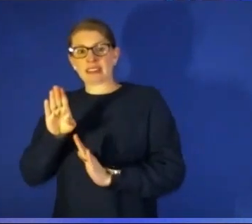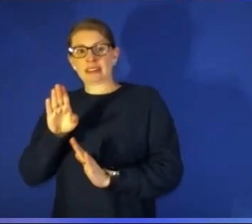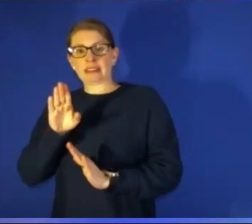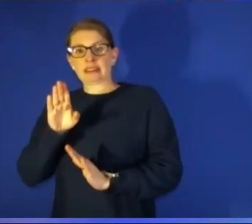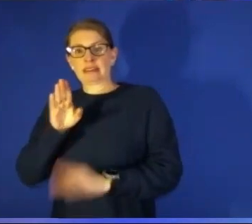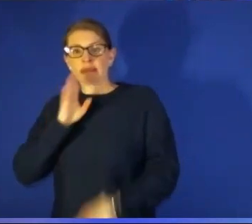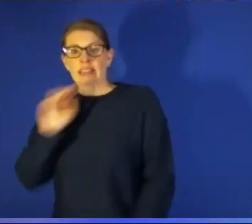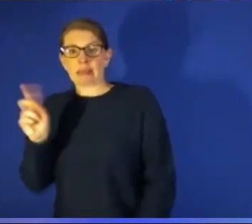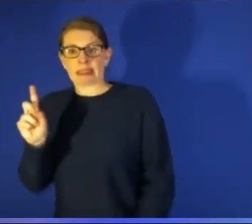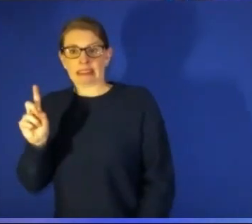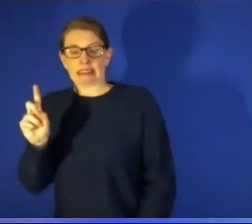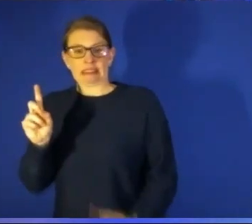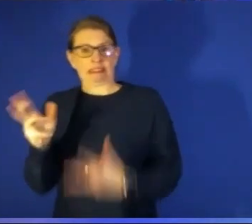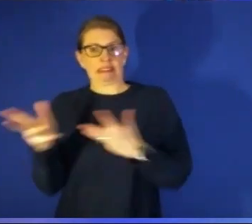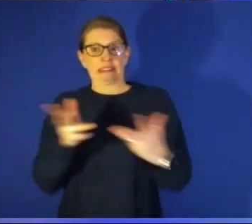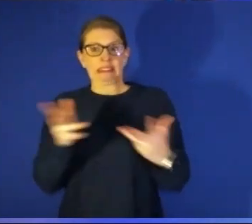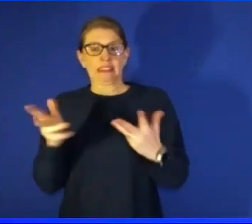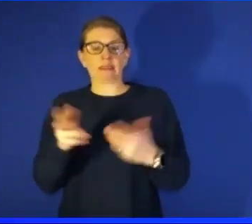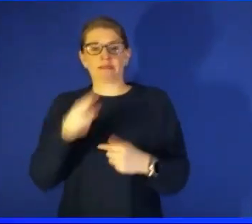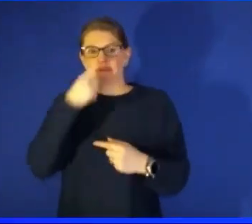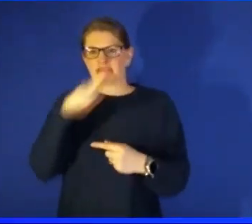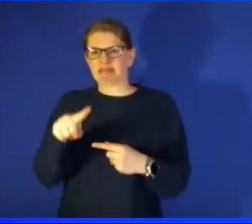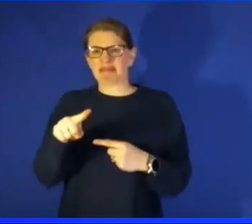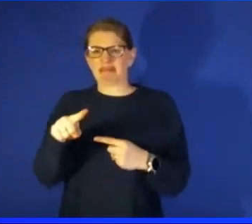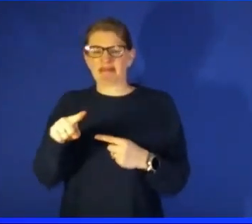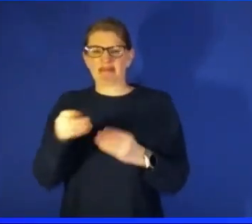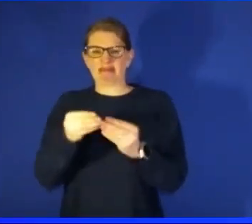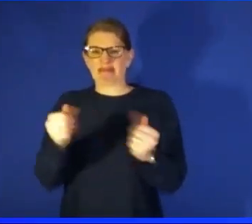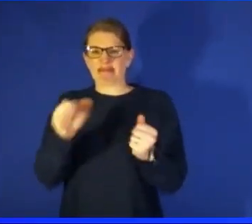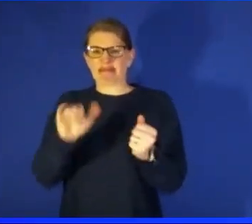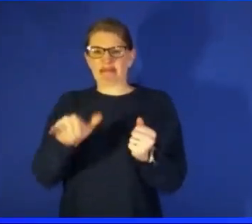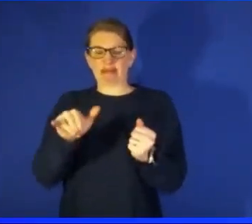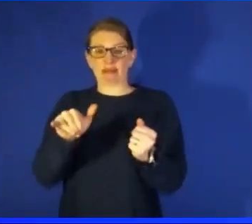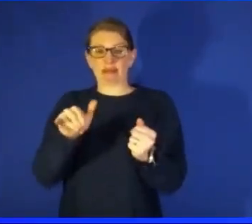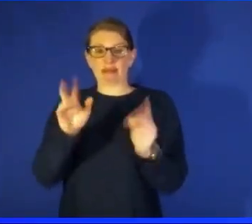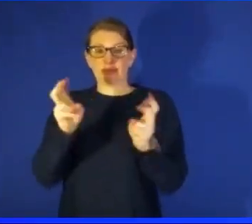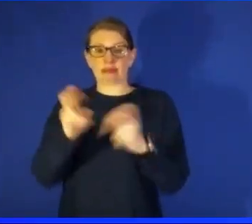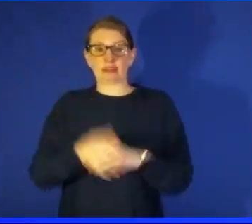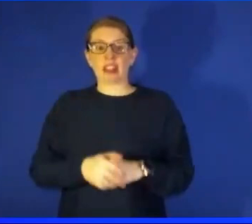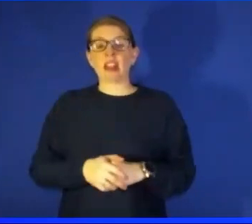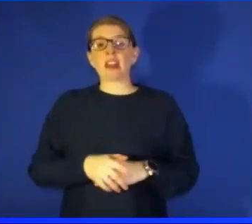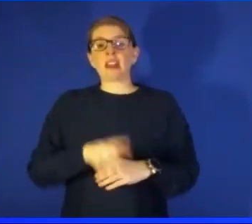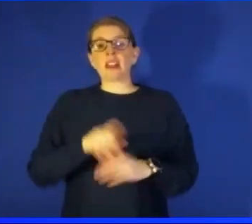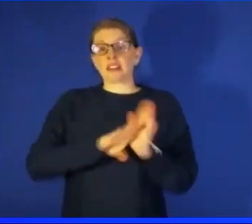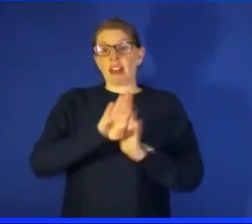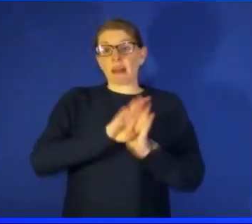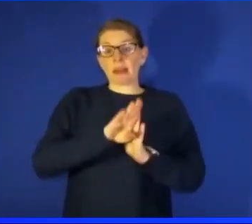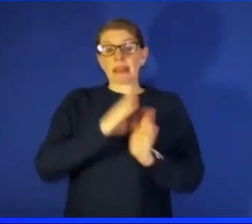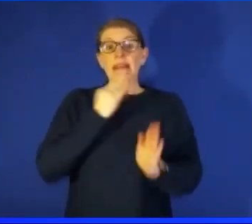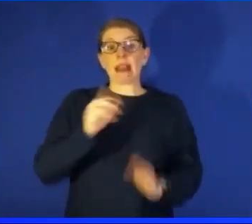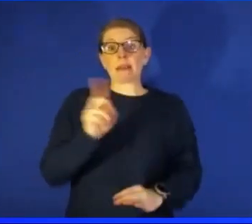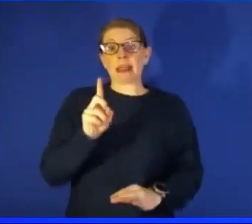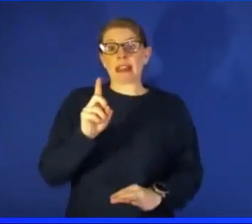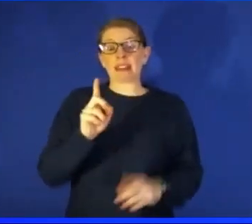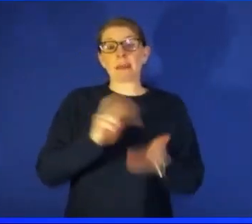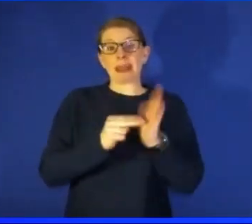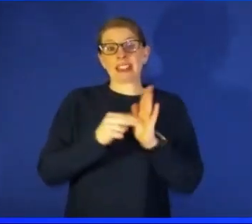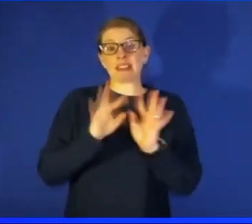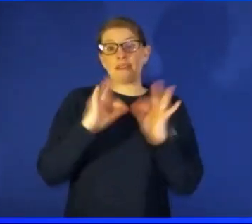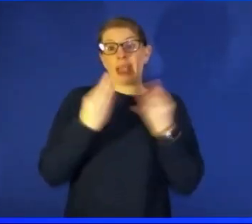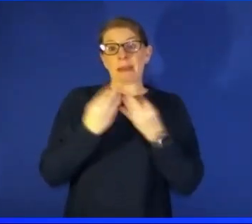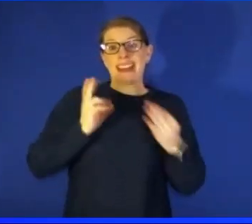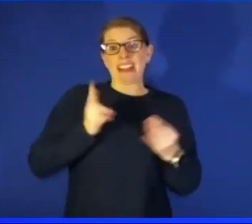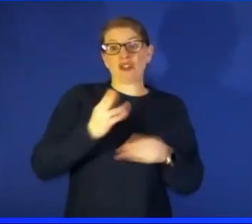that really means? Yeah, and so your risk of getting diabetes is really family history. So if you have a family history of type 1 or type